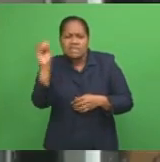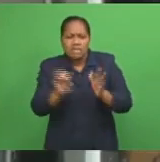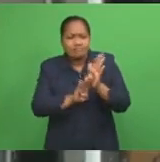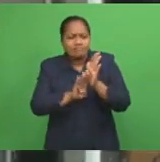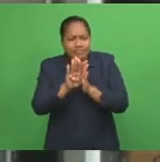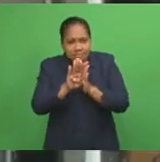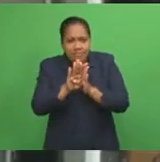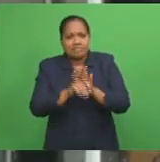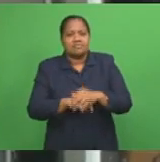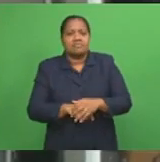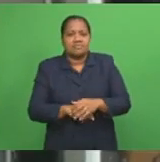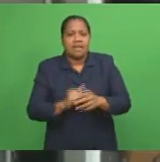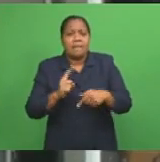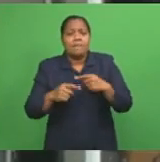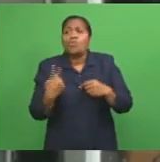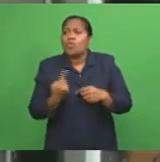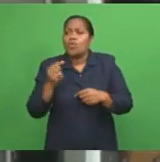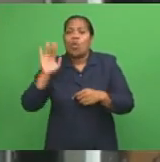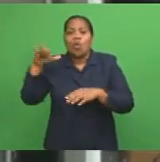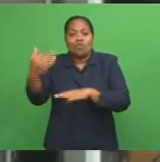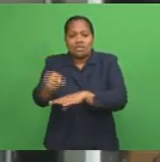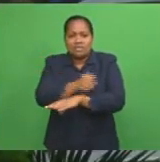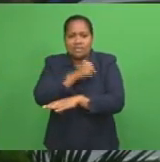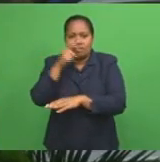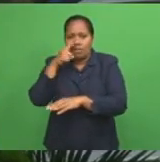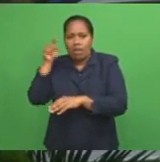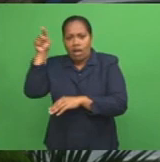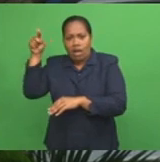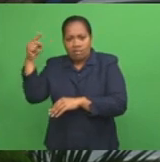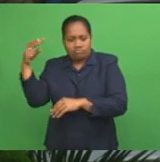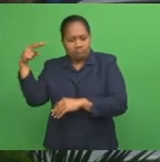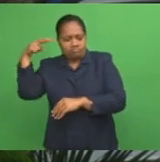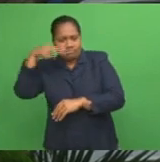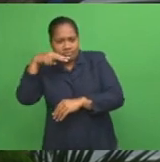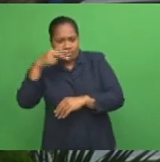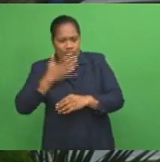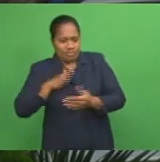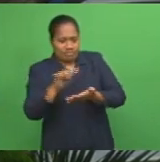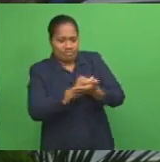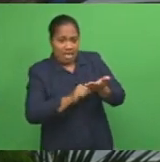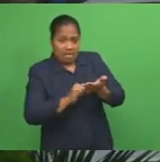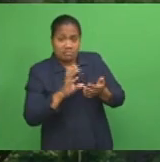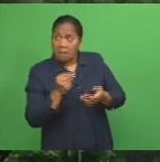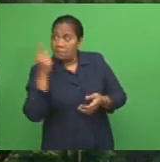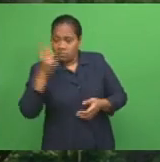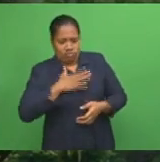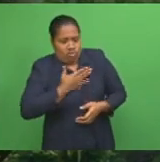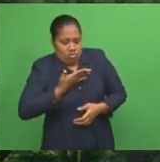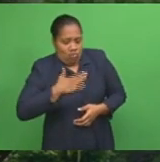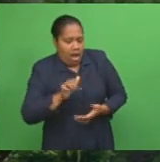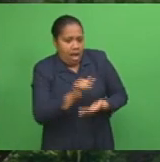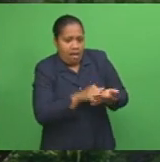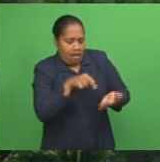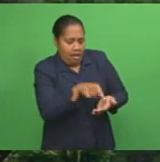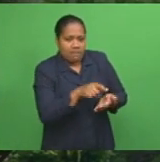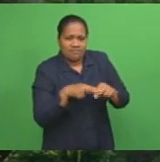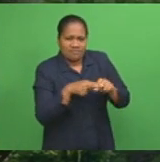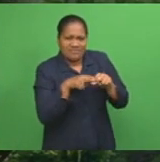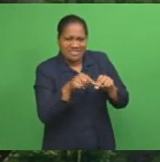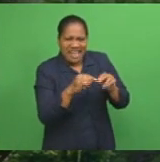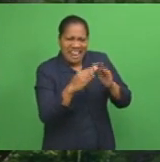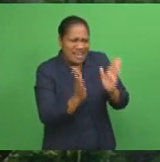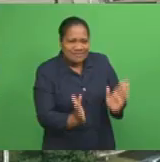the overseas investors. It is some indication that they are interested in Fiji. And when the borders are